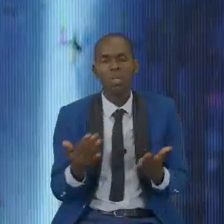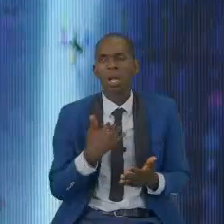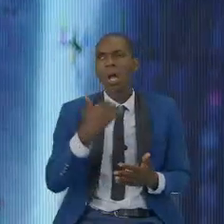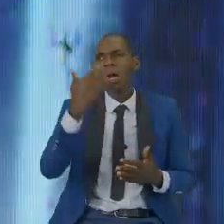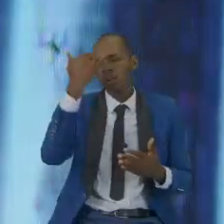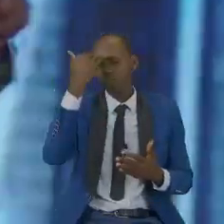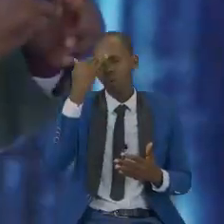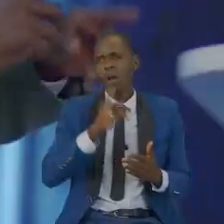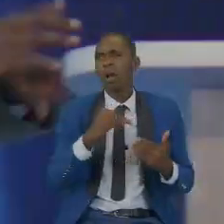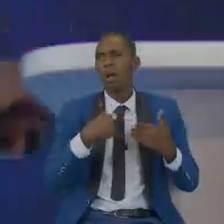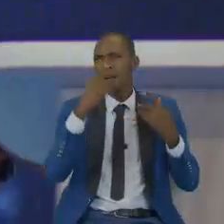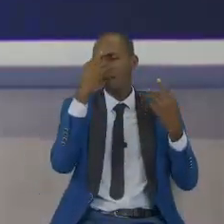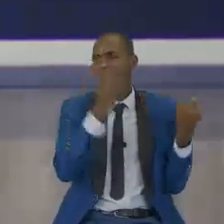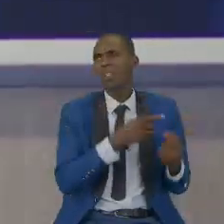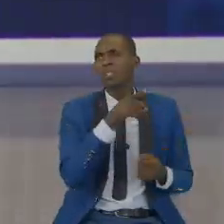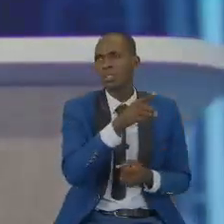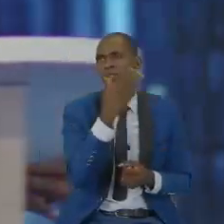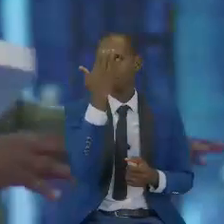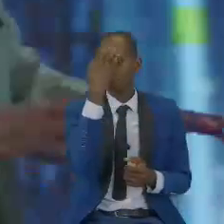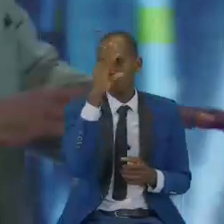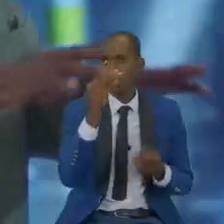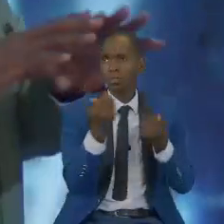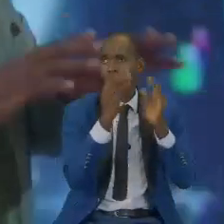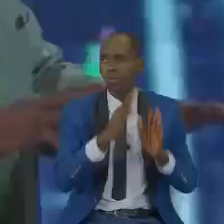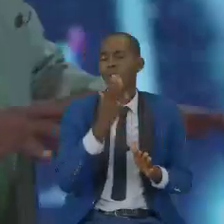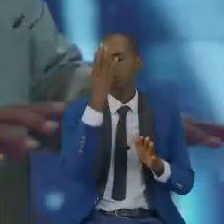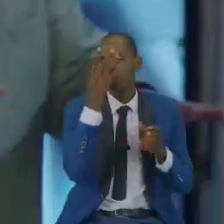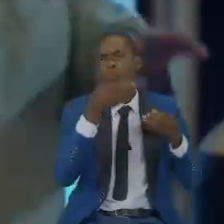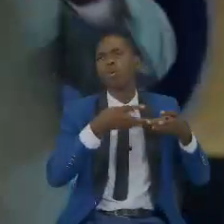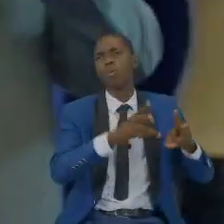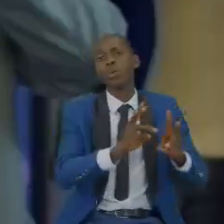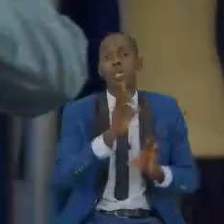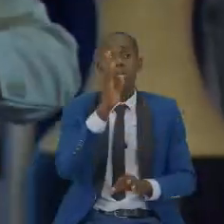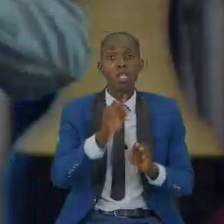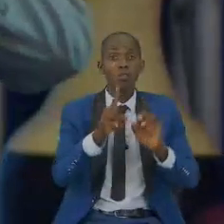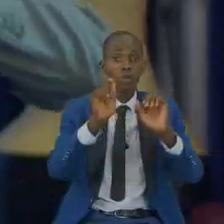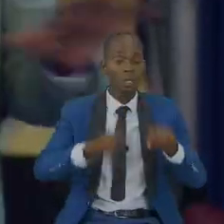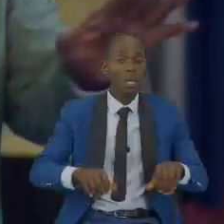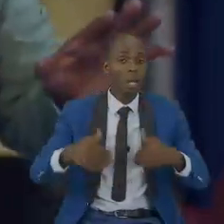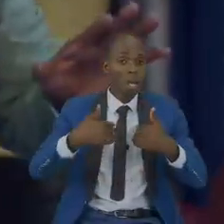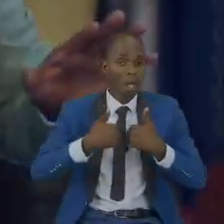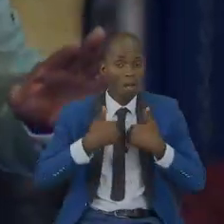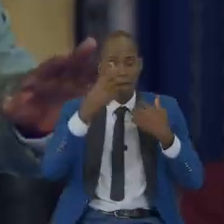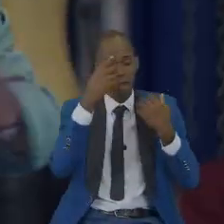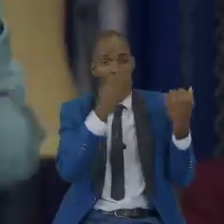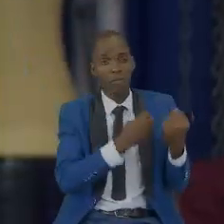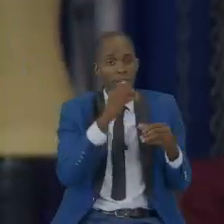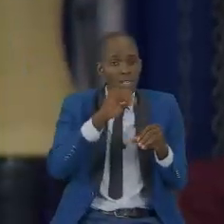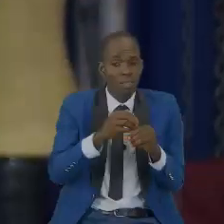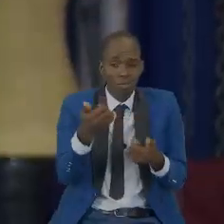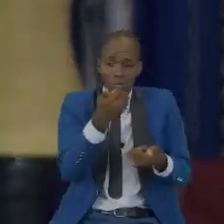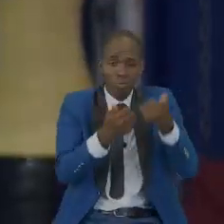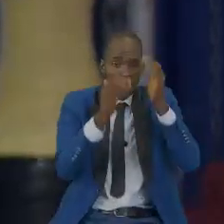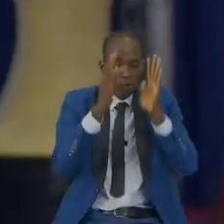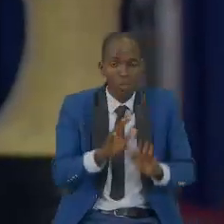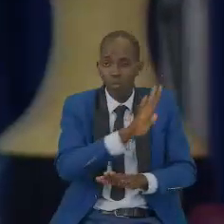he's taking me there. Now, if we have that faith in a driver, we do not know, we have not met. We